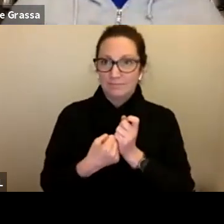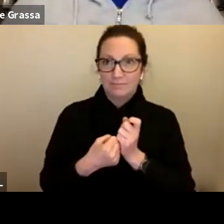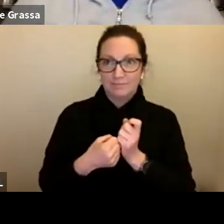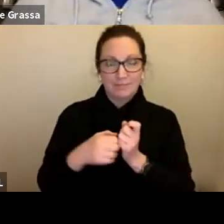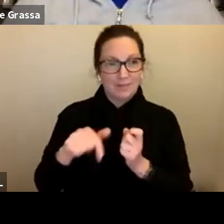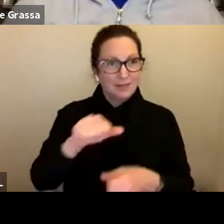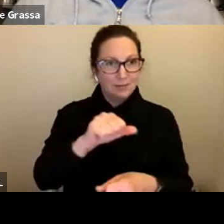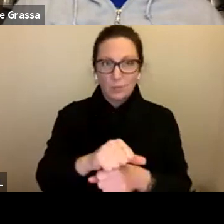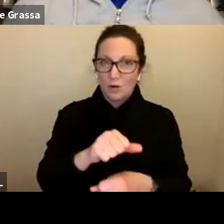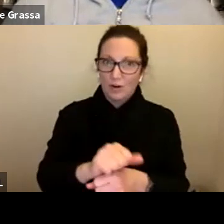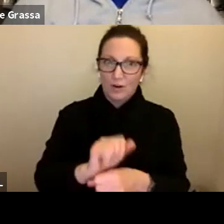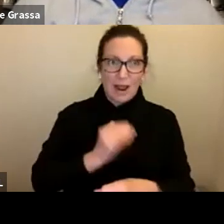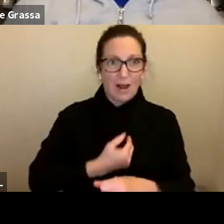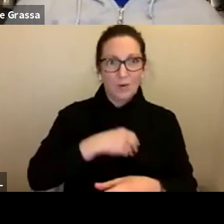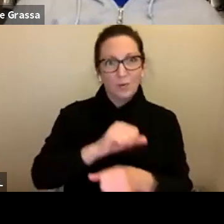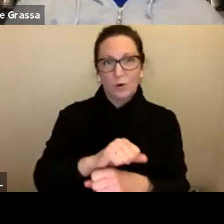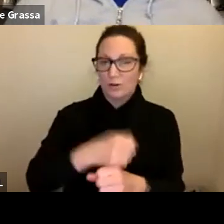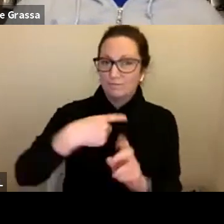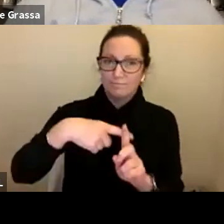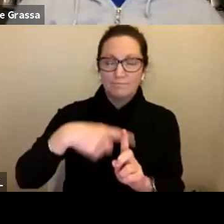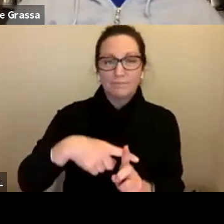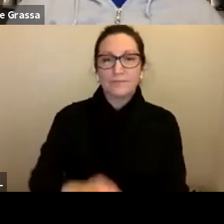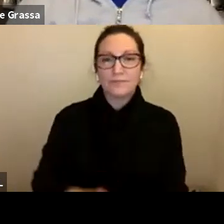work. Are there